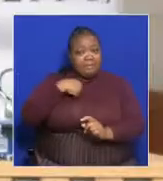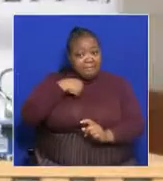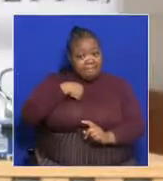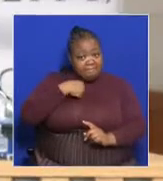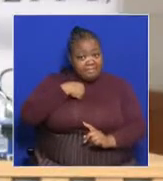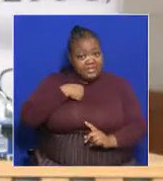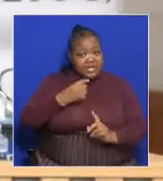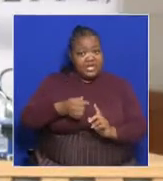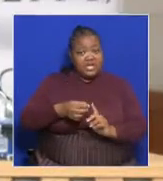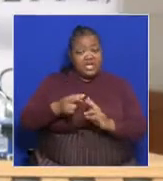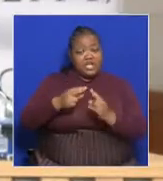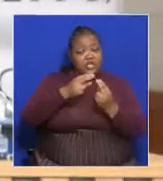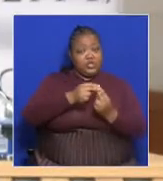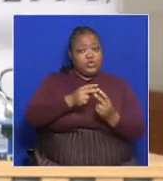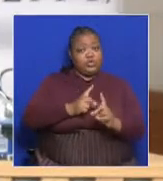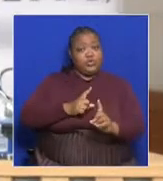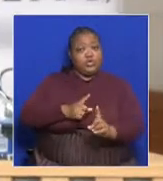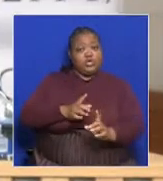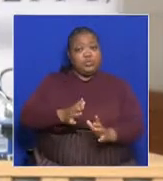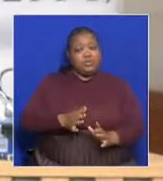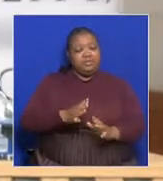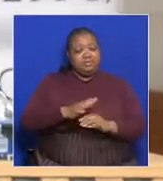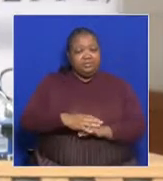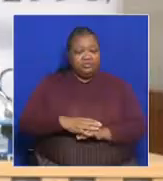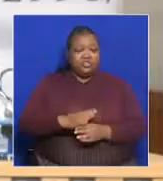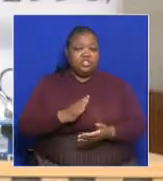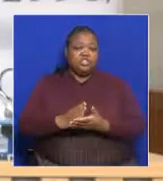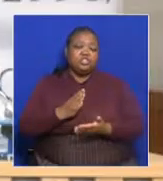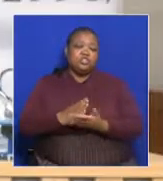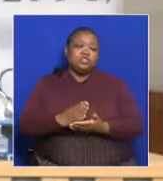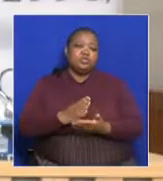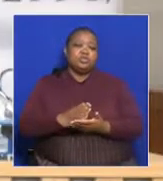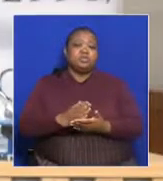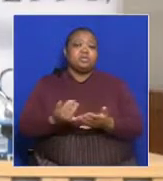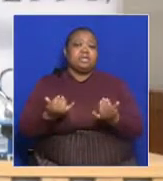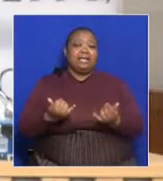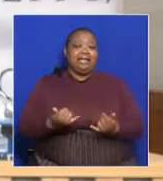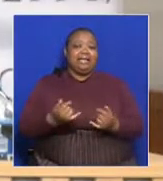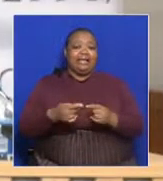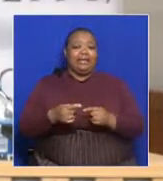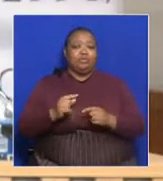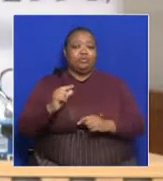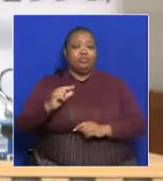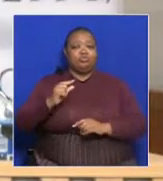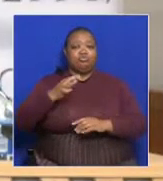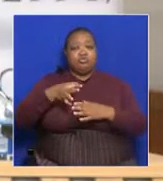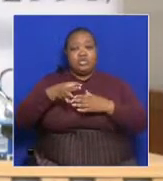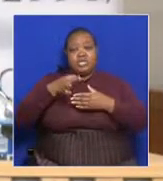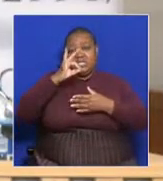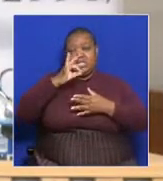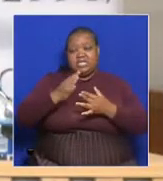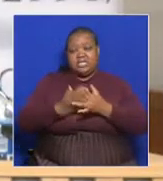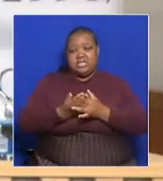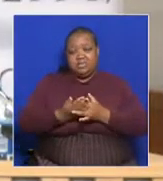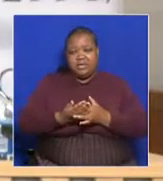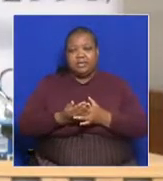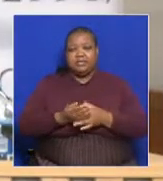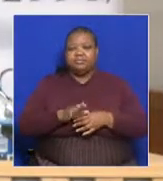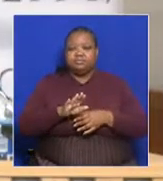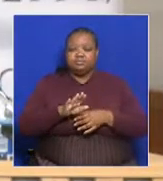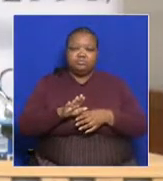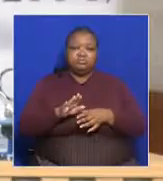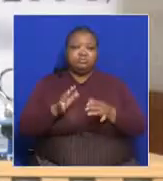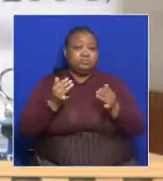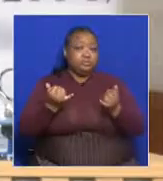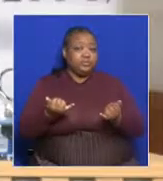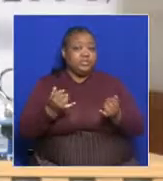let's, just to be sure, as I said, we are approaching tea. If we are not at tea already, perhaps it might be an opportune moment.